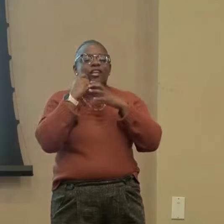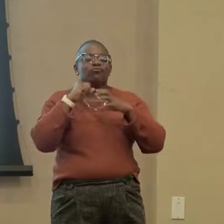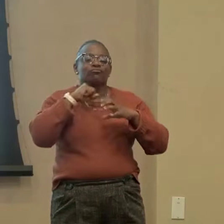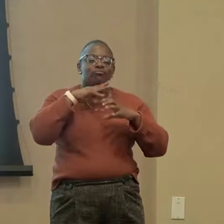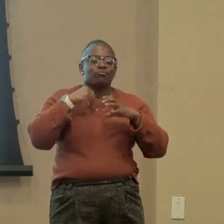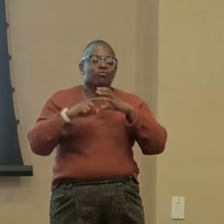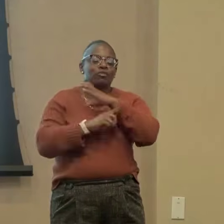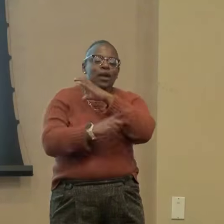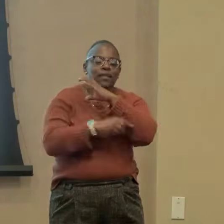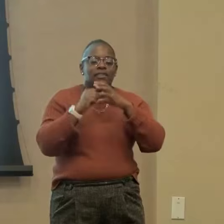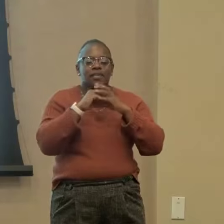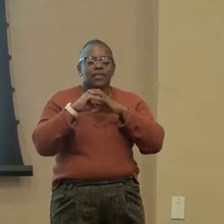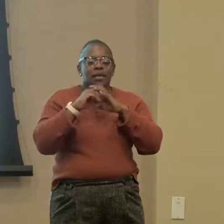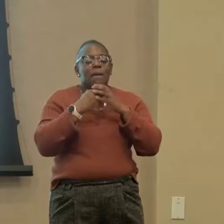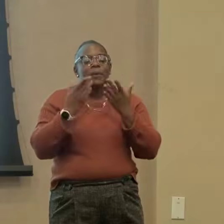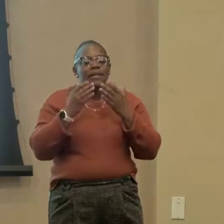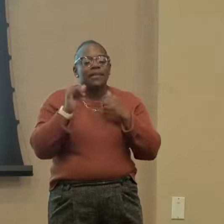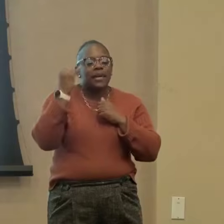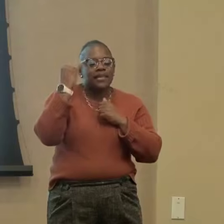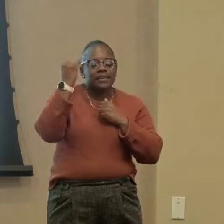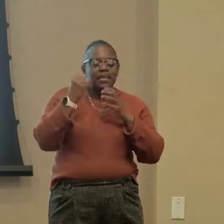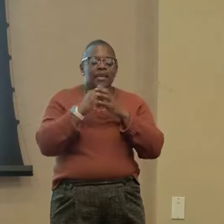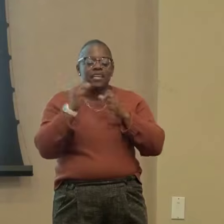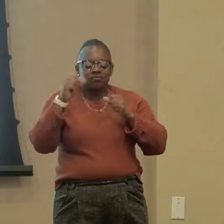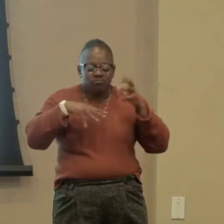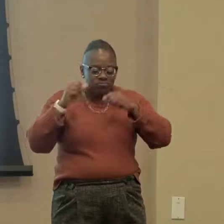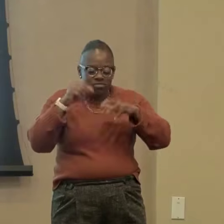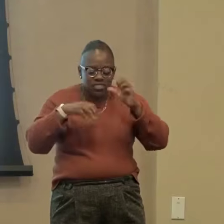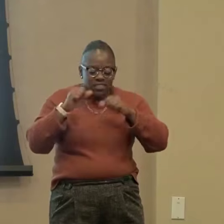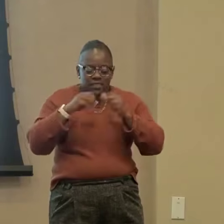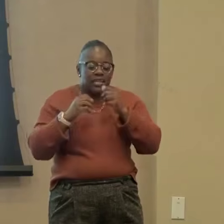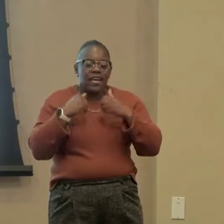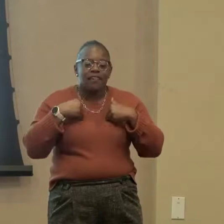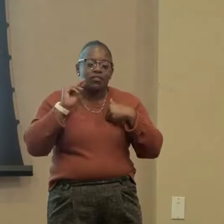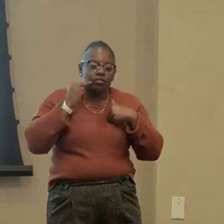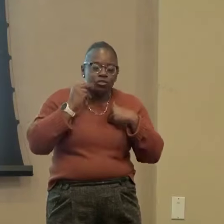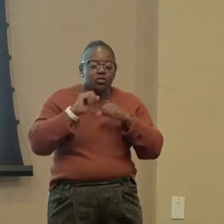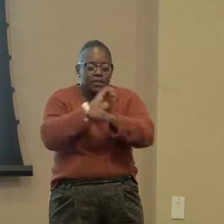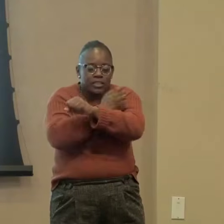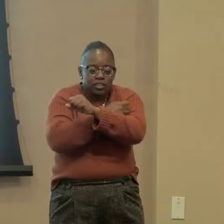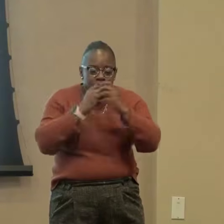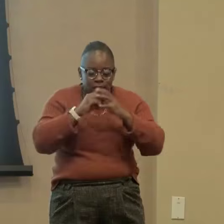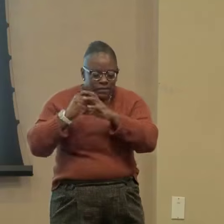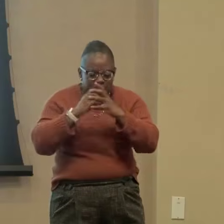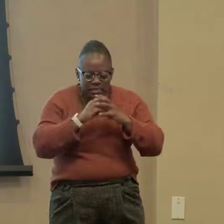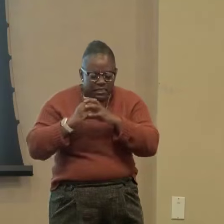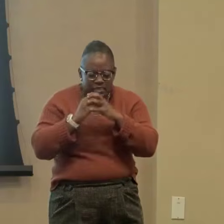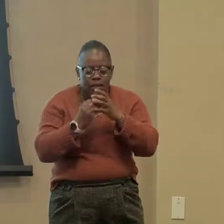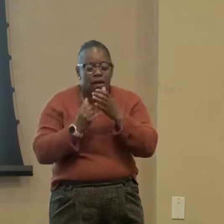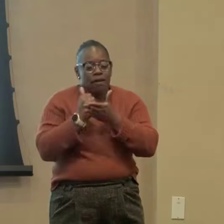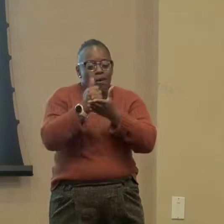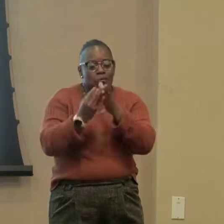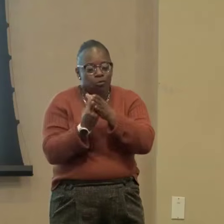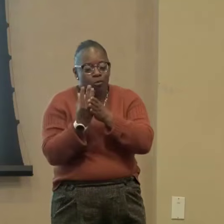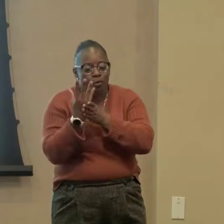now realize it's more like compost. And it's packed again with those growth factors and those energy cells. And you can